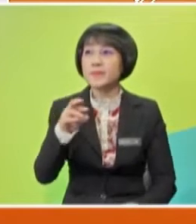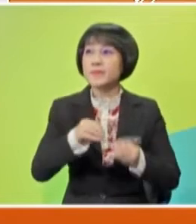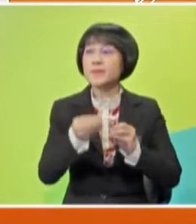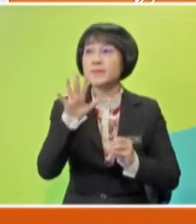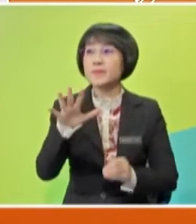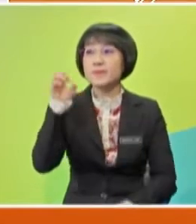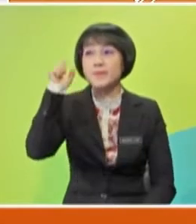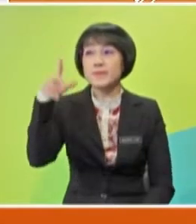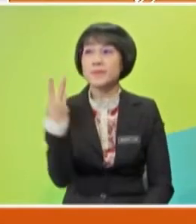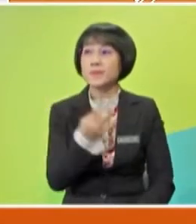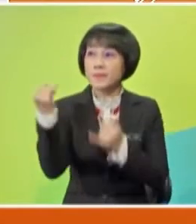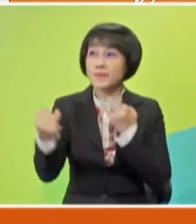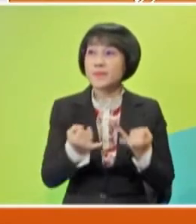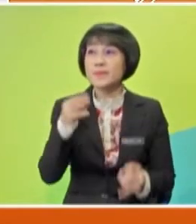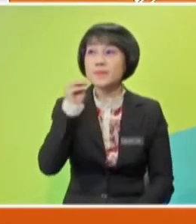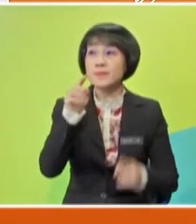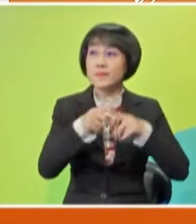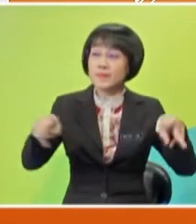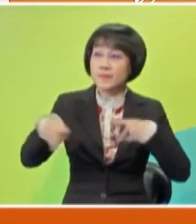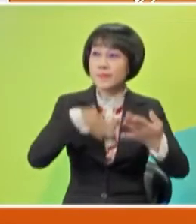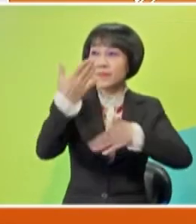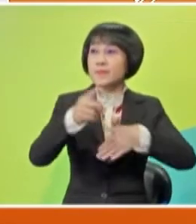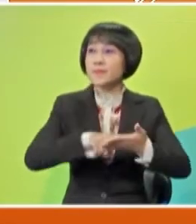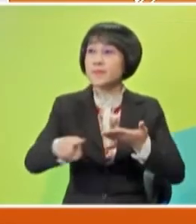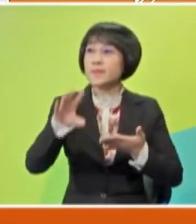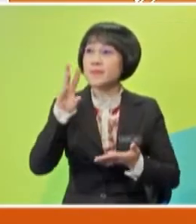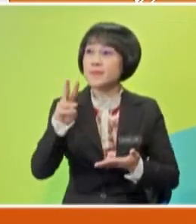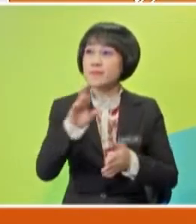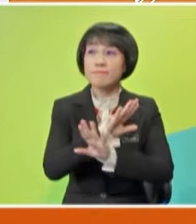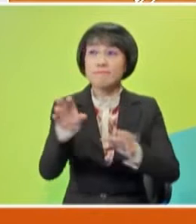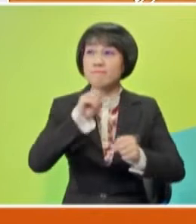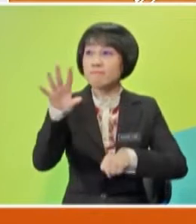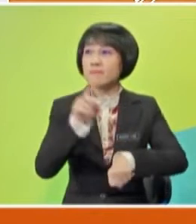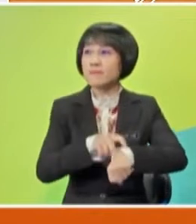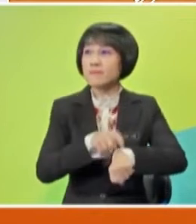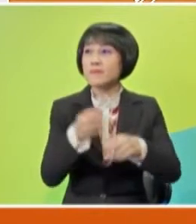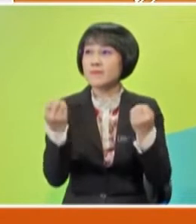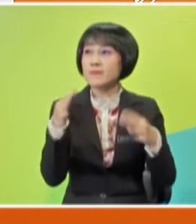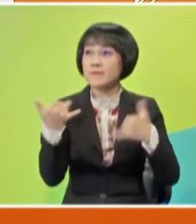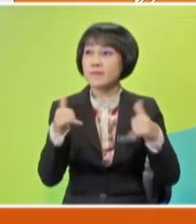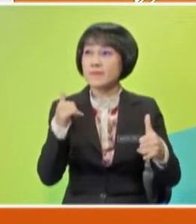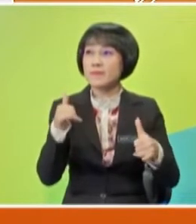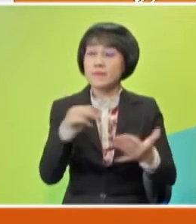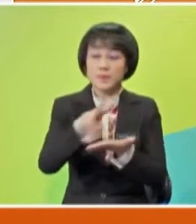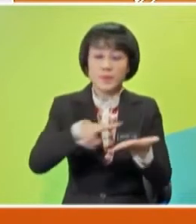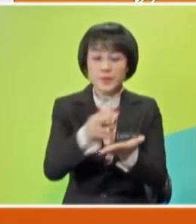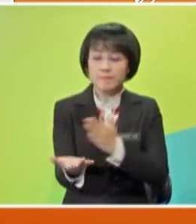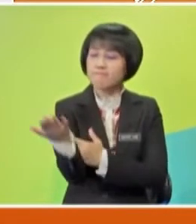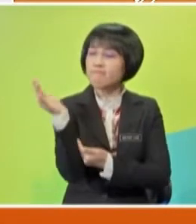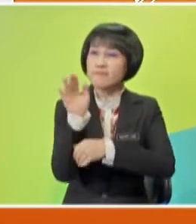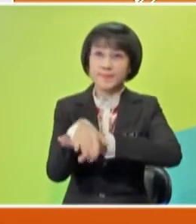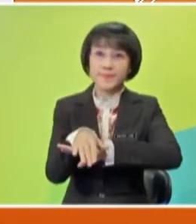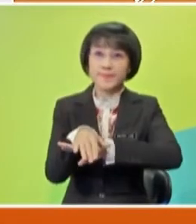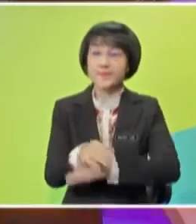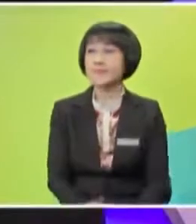next week? And 6, he shouldn't waste so much time playing video games all day. Okay. So while